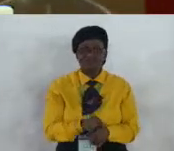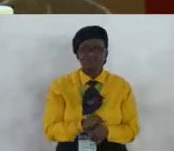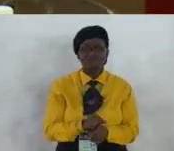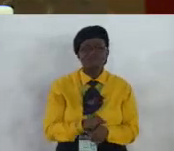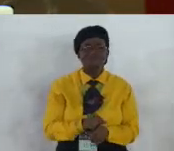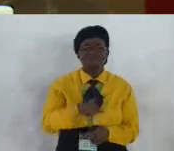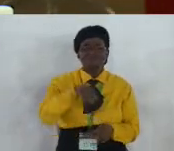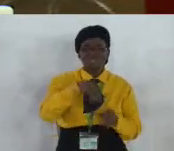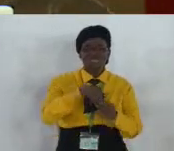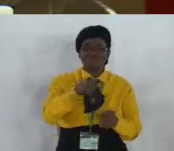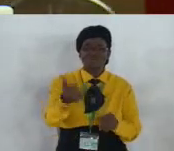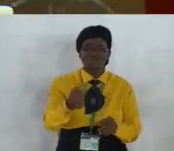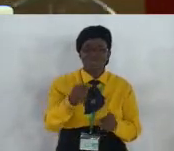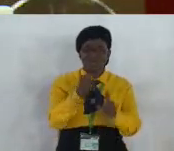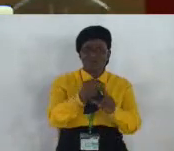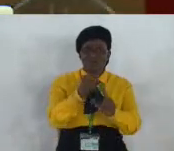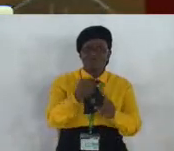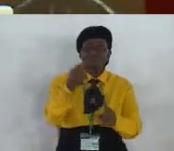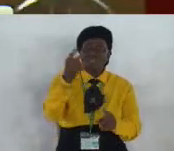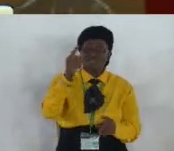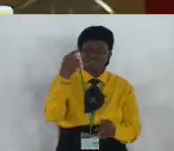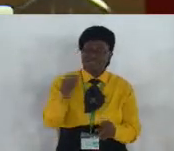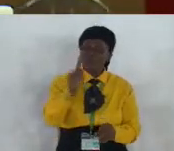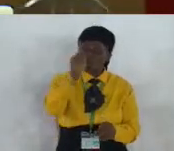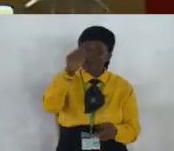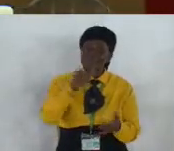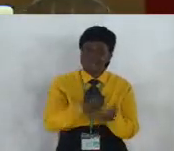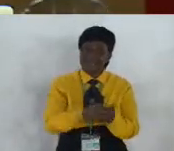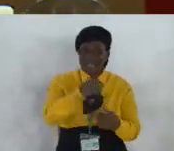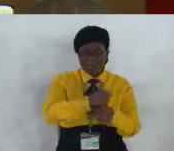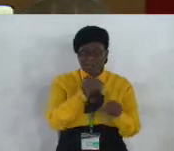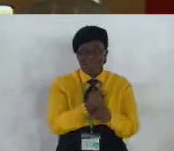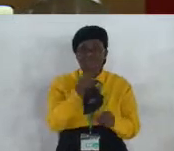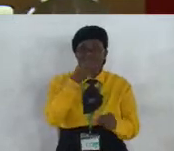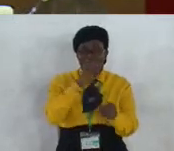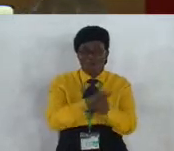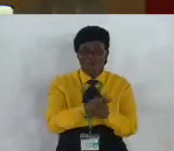In other words, the one who makes a promise matters.